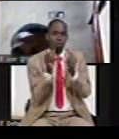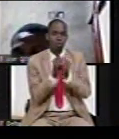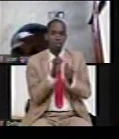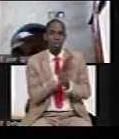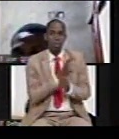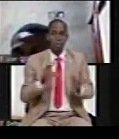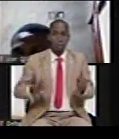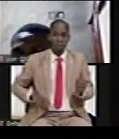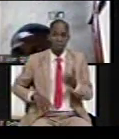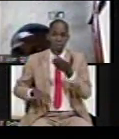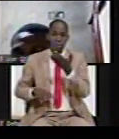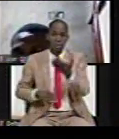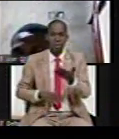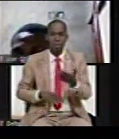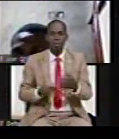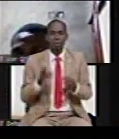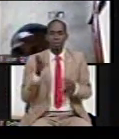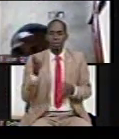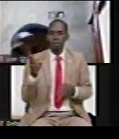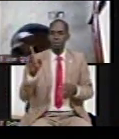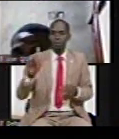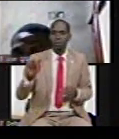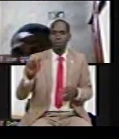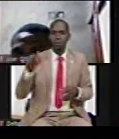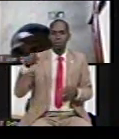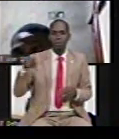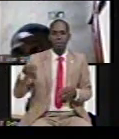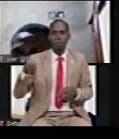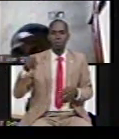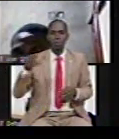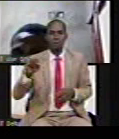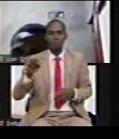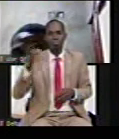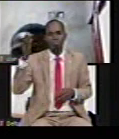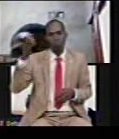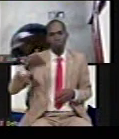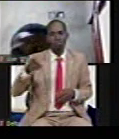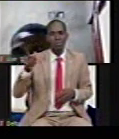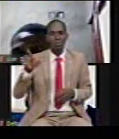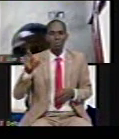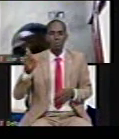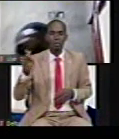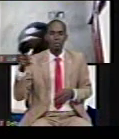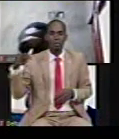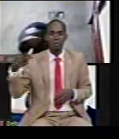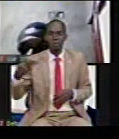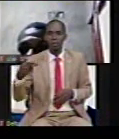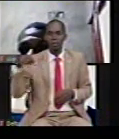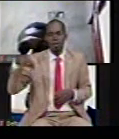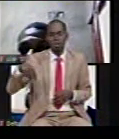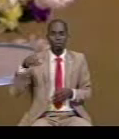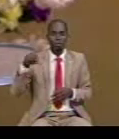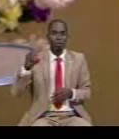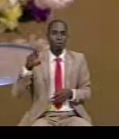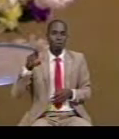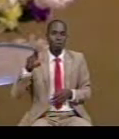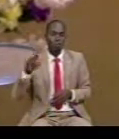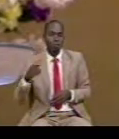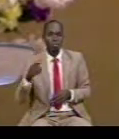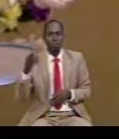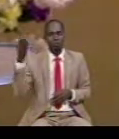we can assist you further in your new work with Christ. Radio